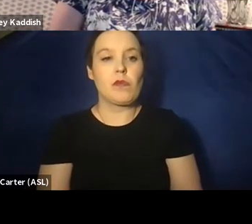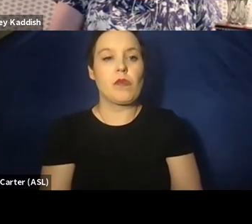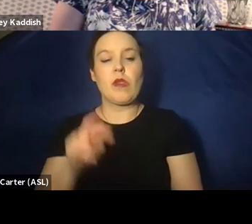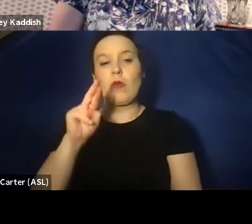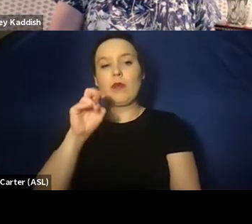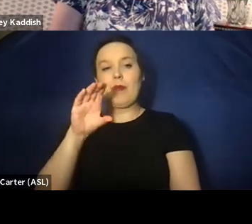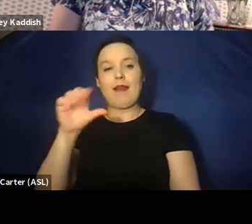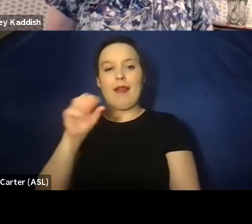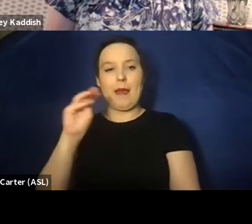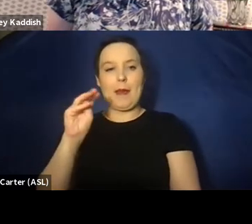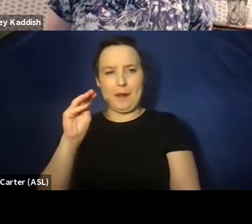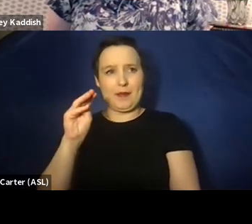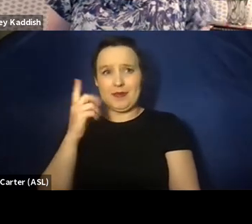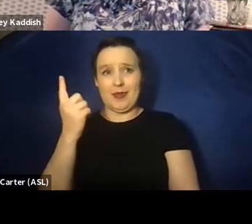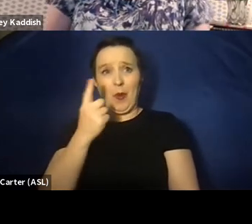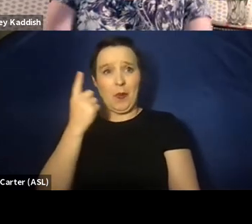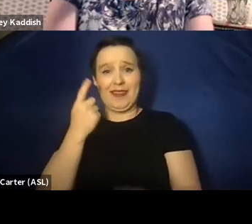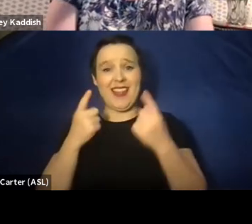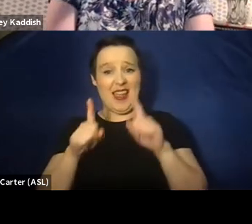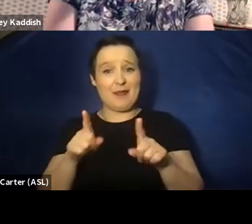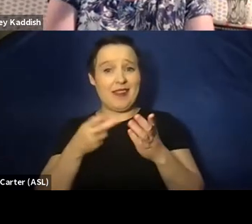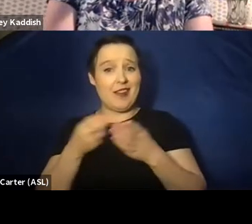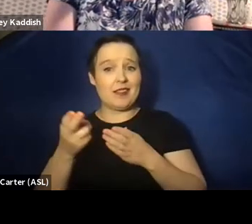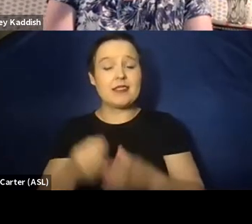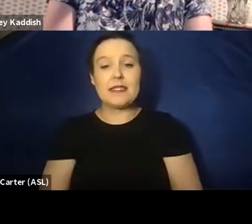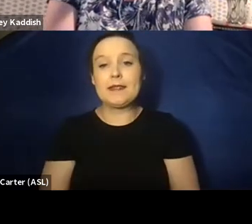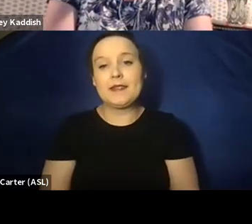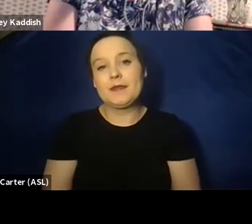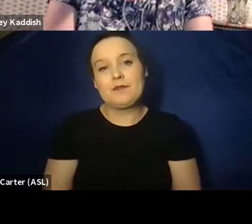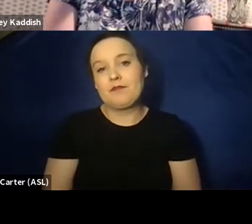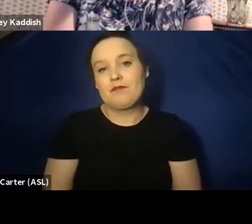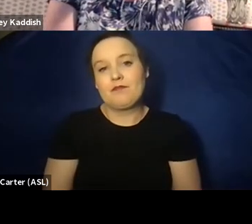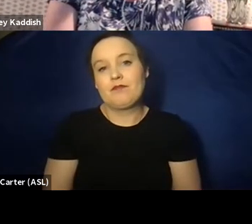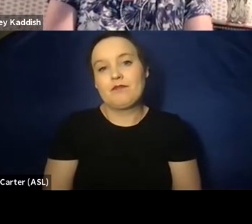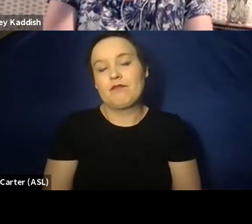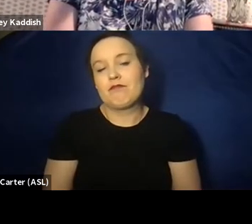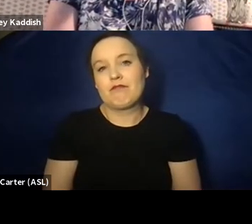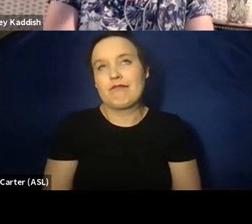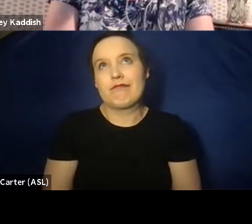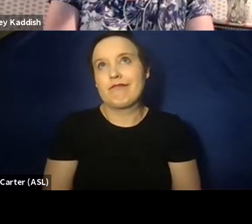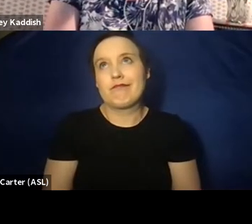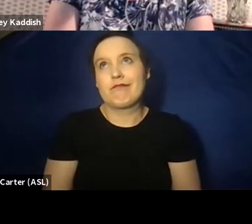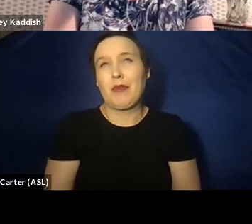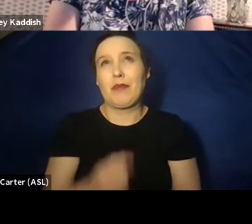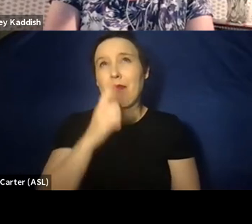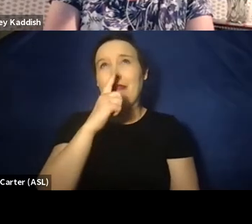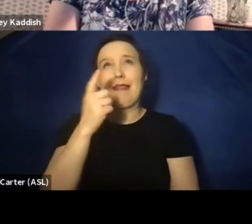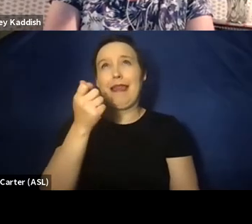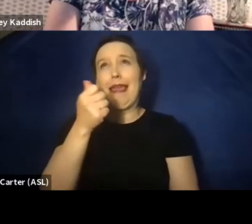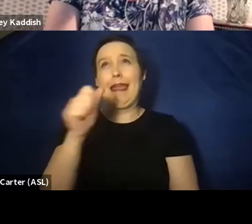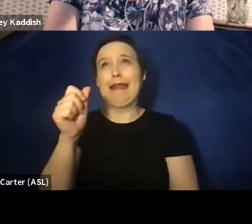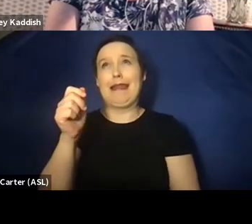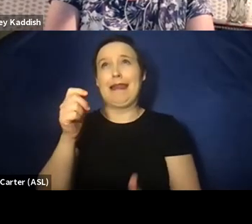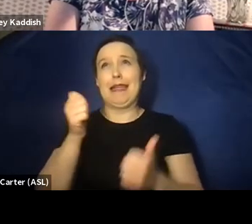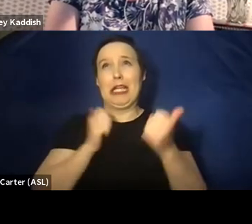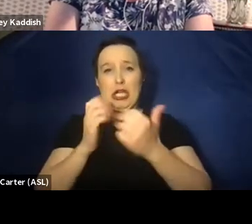present, to be honest. I can't envision or think of any concert that I've been part of that it hasn't been ever